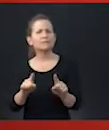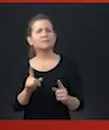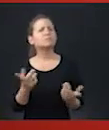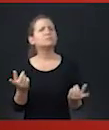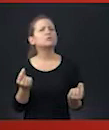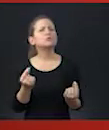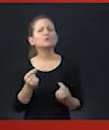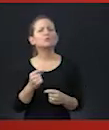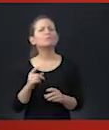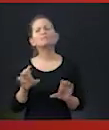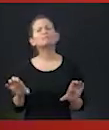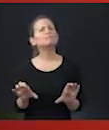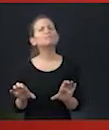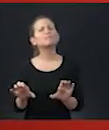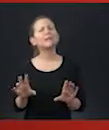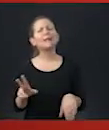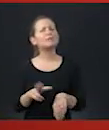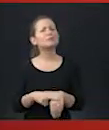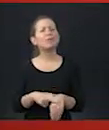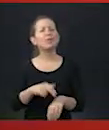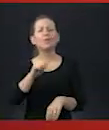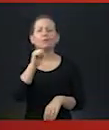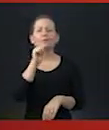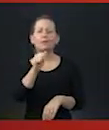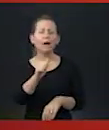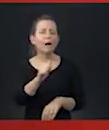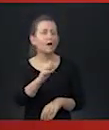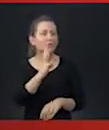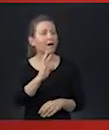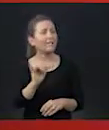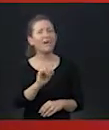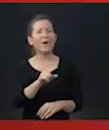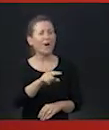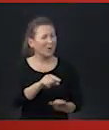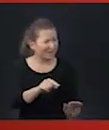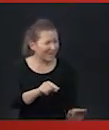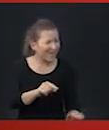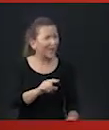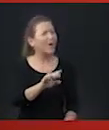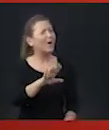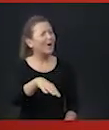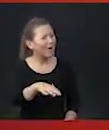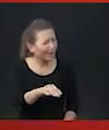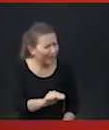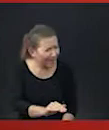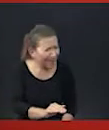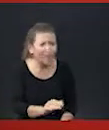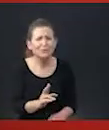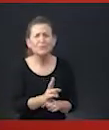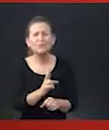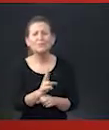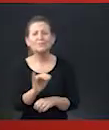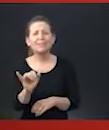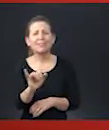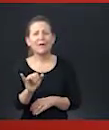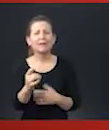naturally, as in don't talk like them like a child and not using